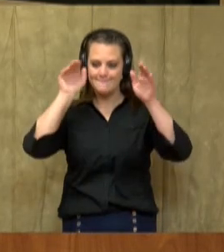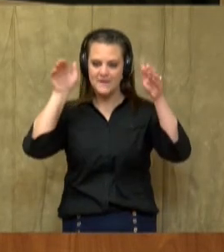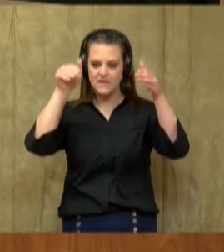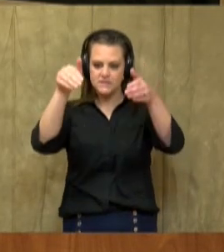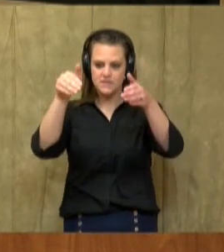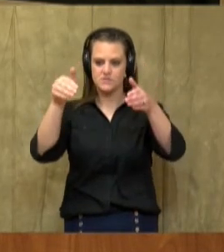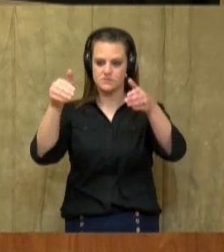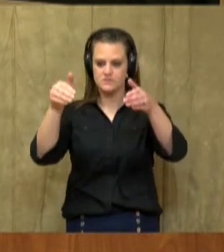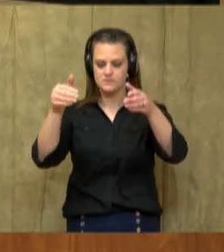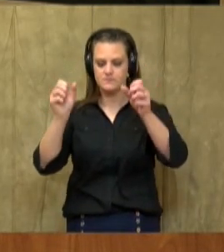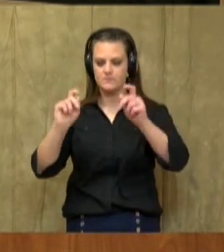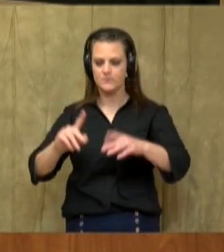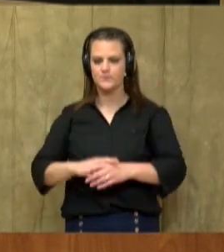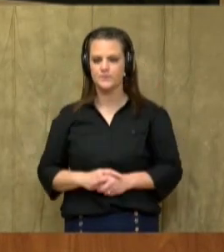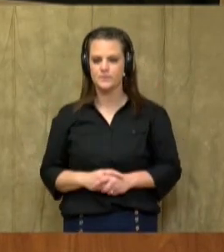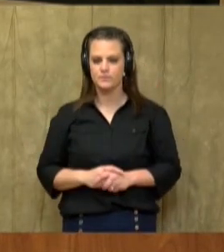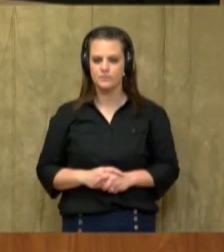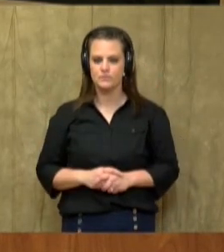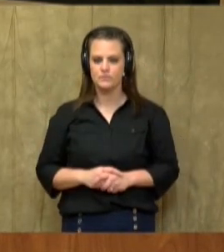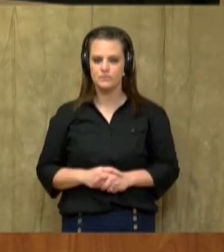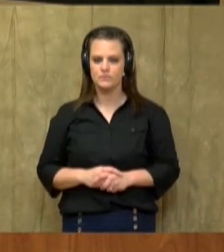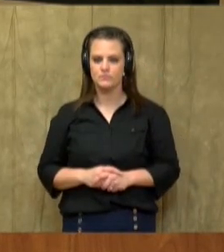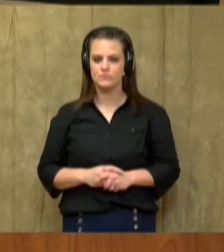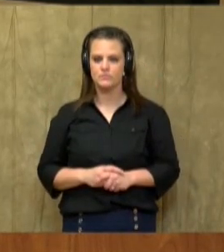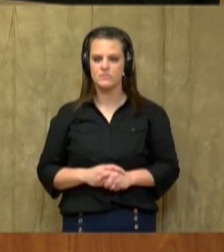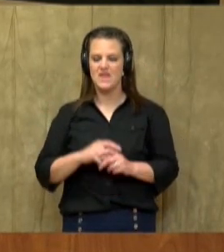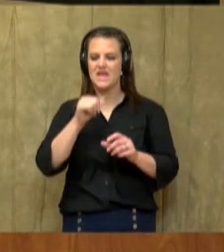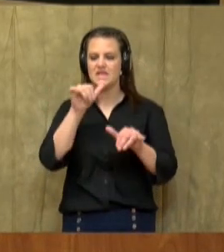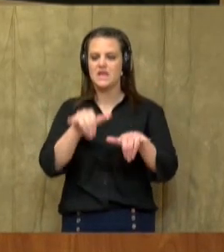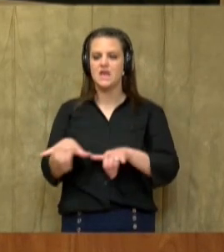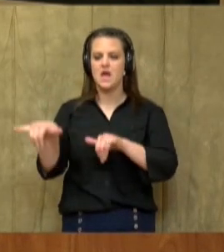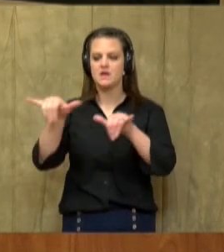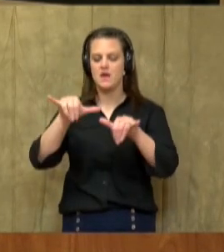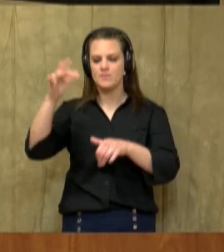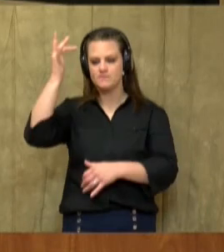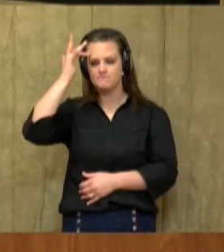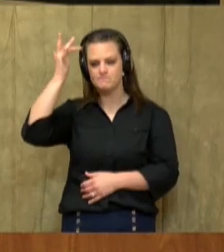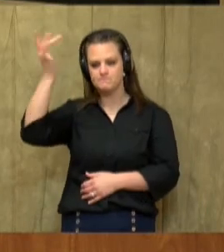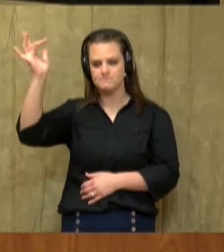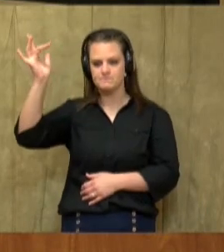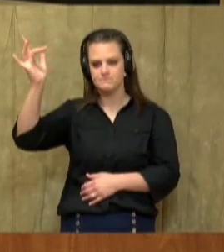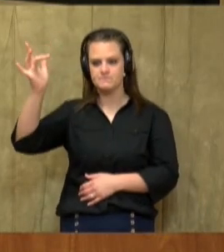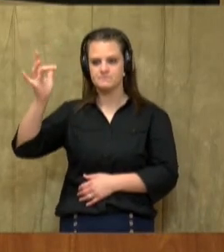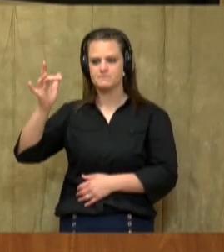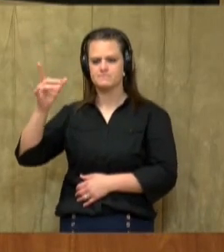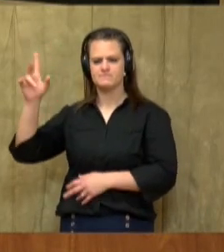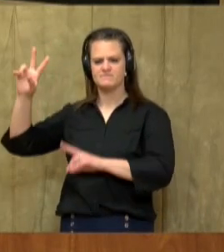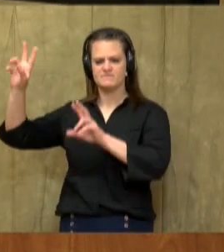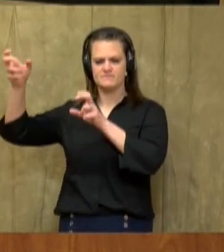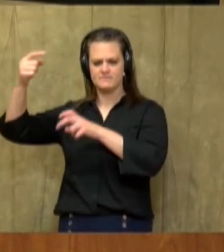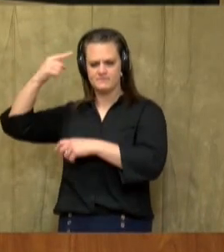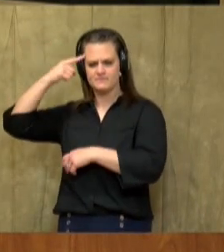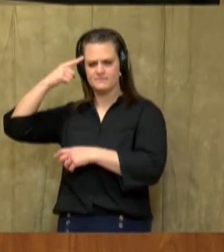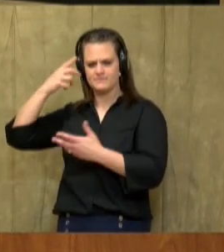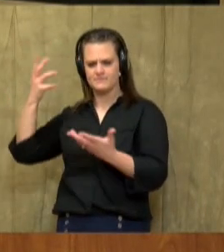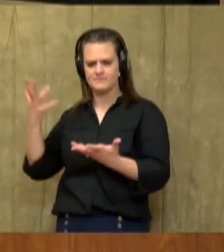passage that we're going to read. All right? Uncommon sense. What does that title make you think?